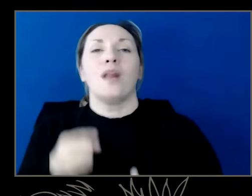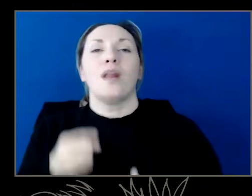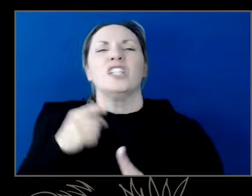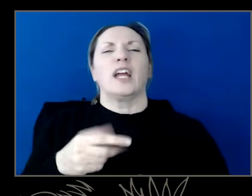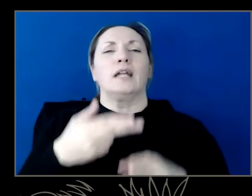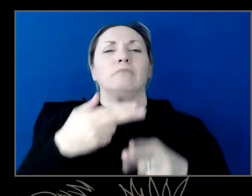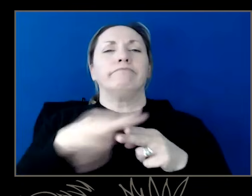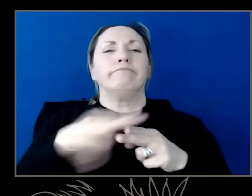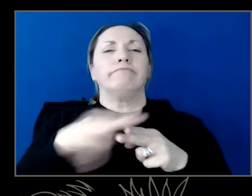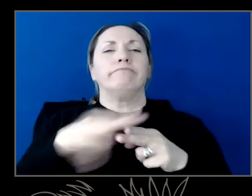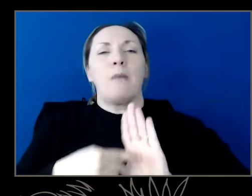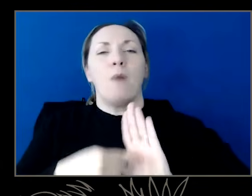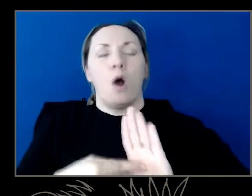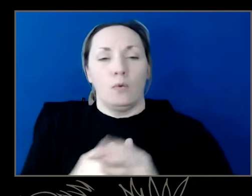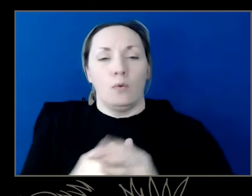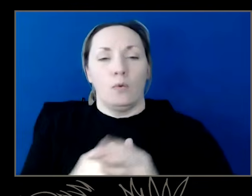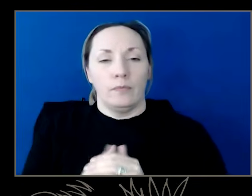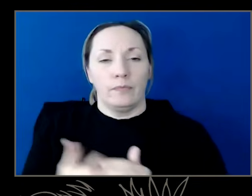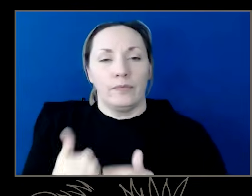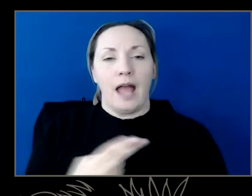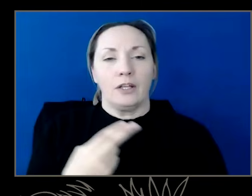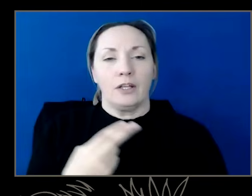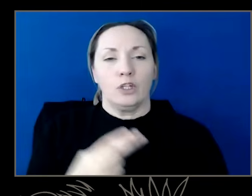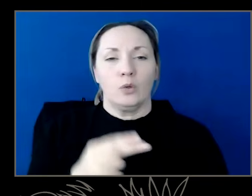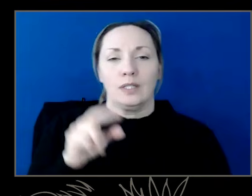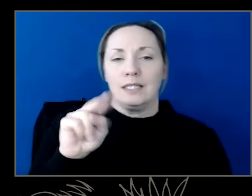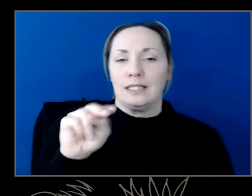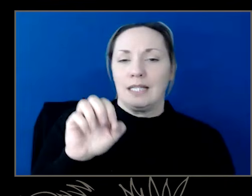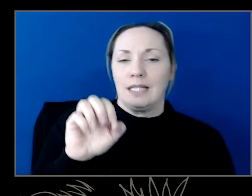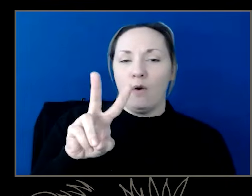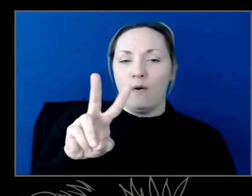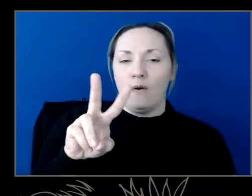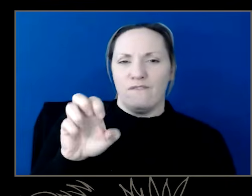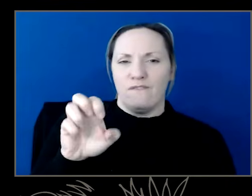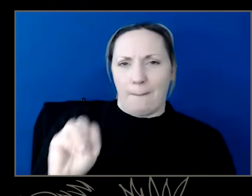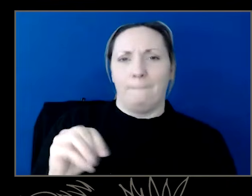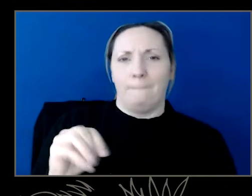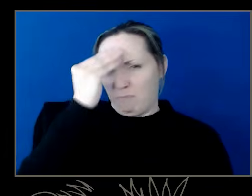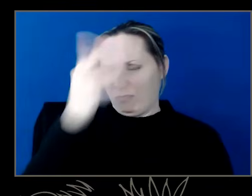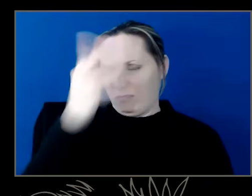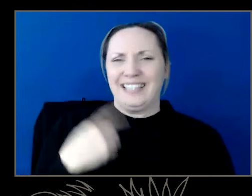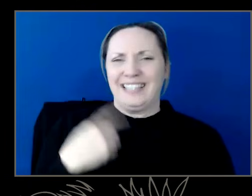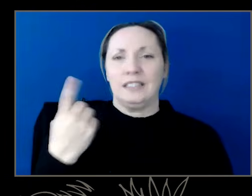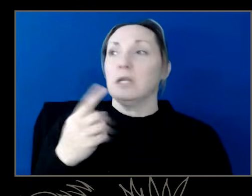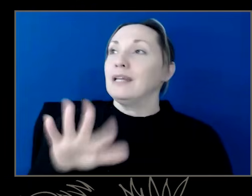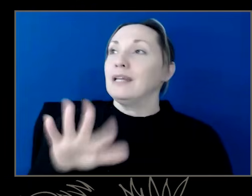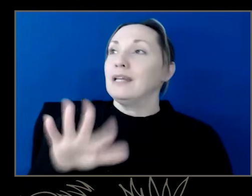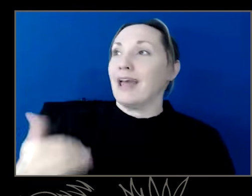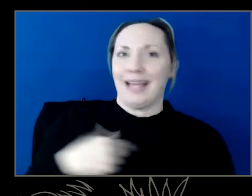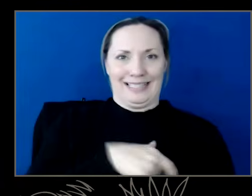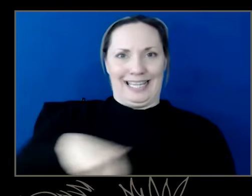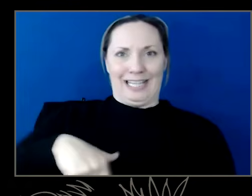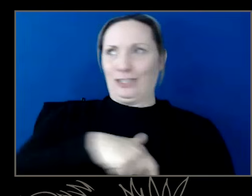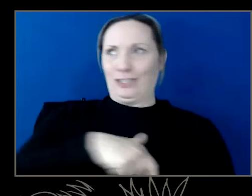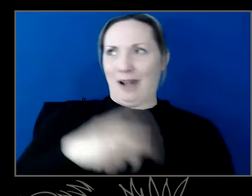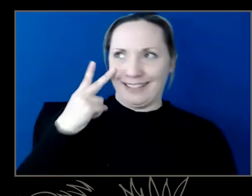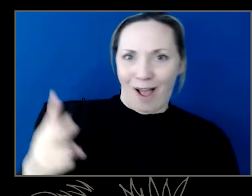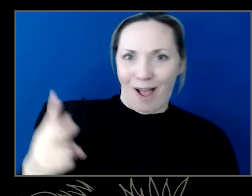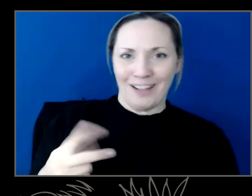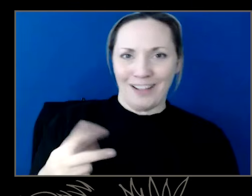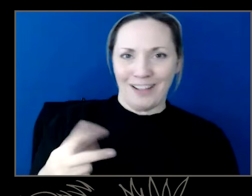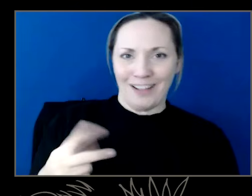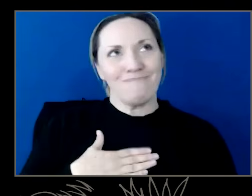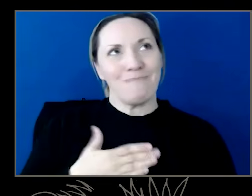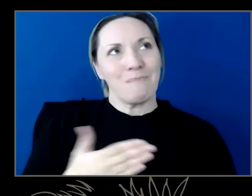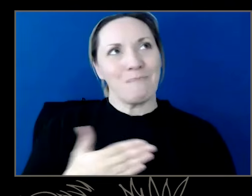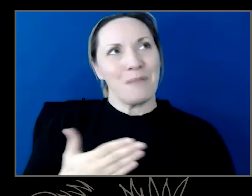here. I use NeoVim, by the way. There's somebody who's around that has that t-shirt, and that did put a smile on my